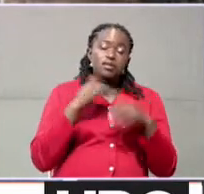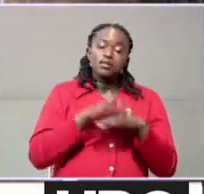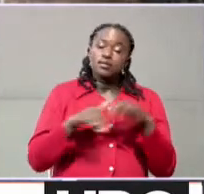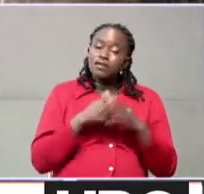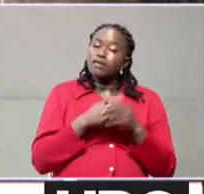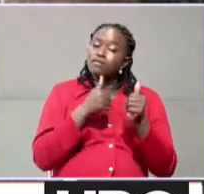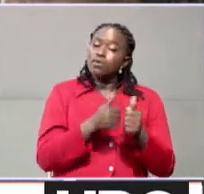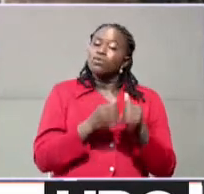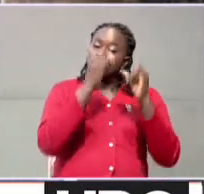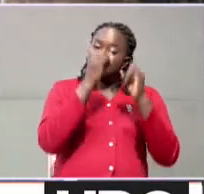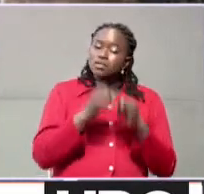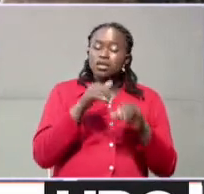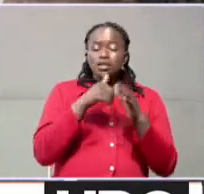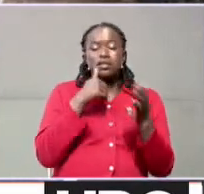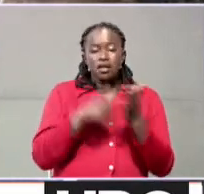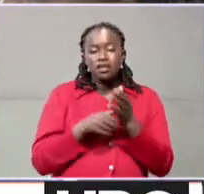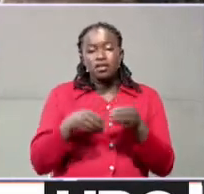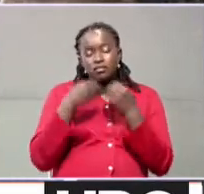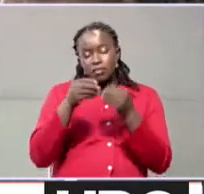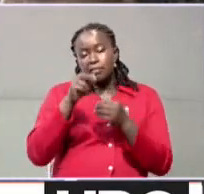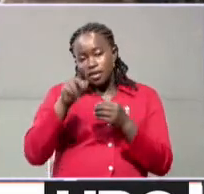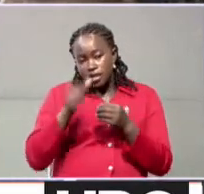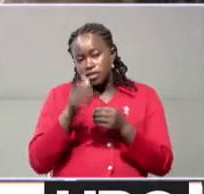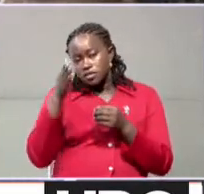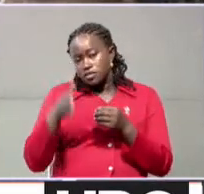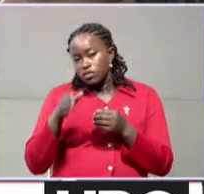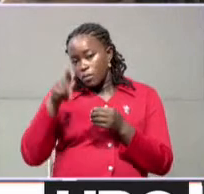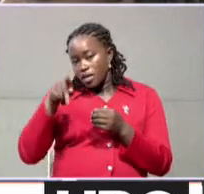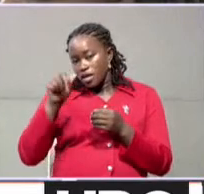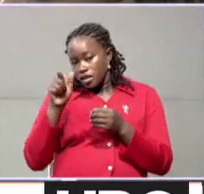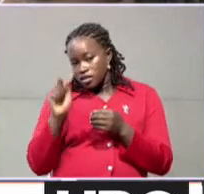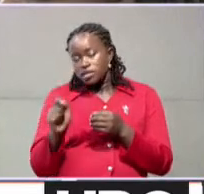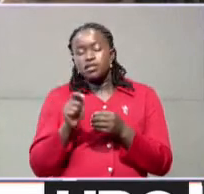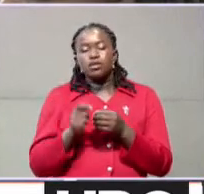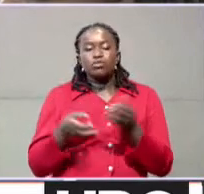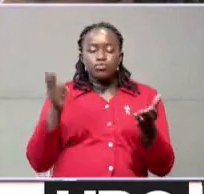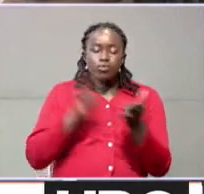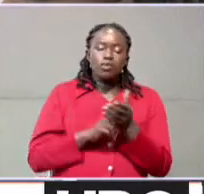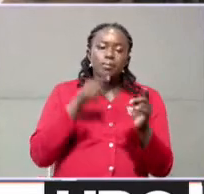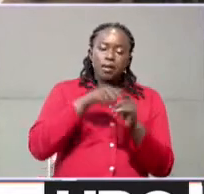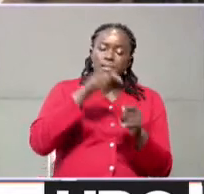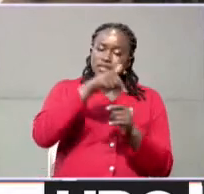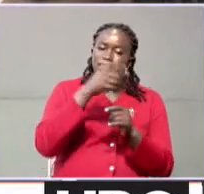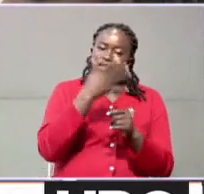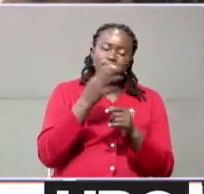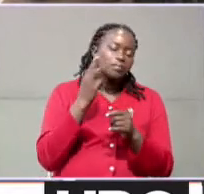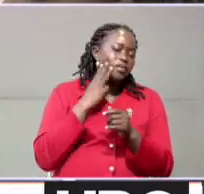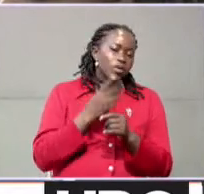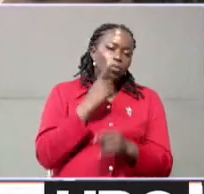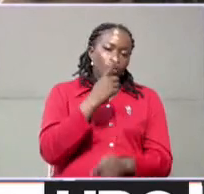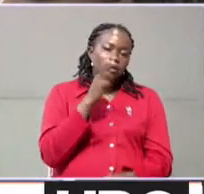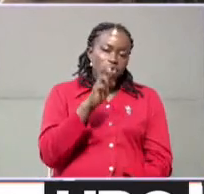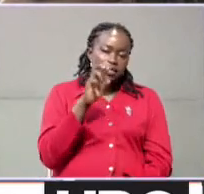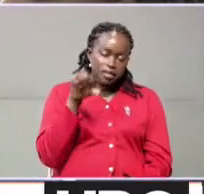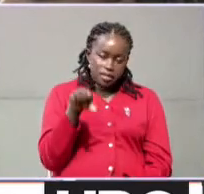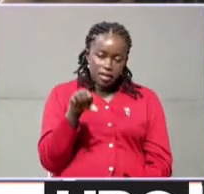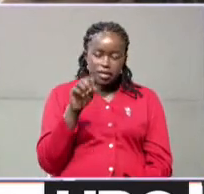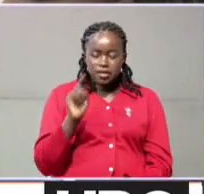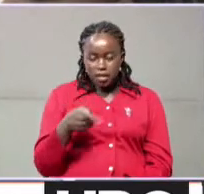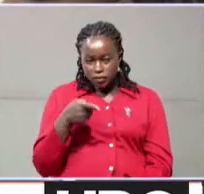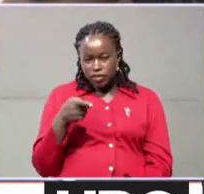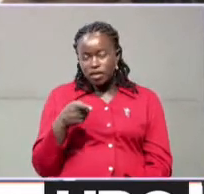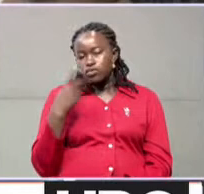instructions in the letter issued by pa stock pst to the purpose seventy five million one hundred and eighty nine